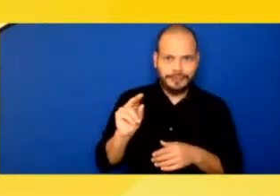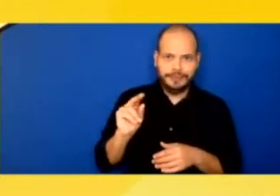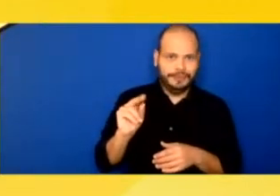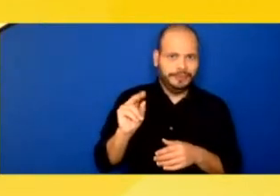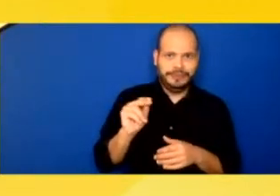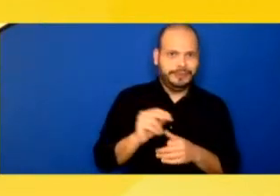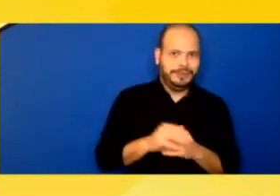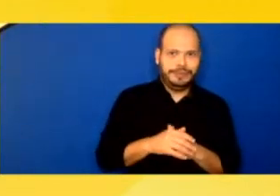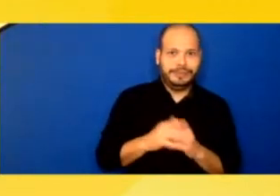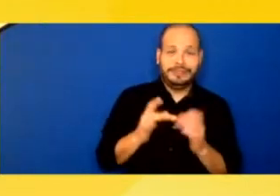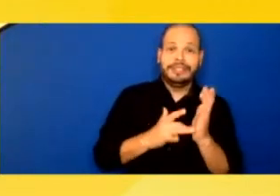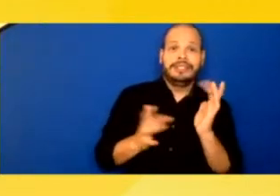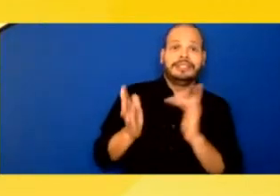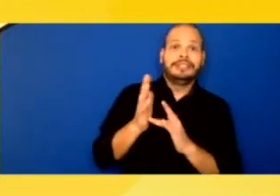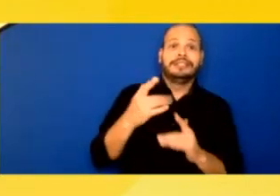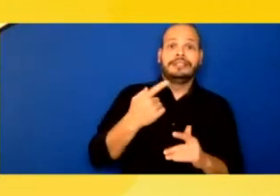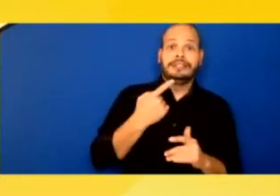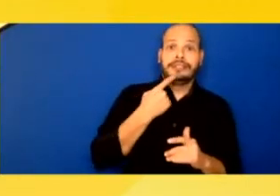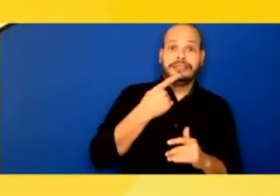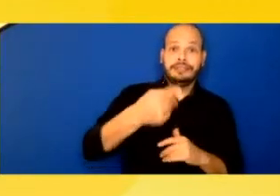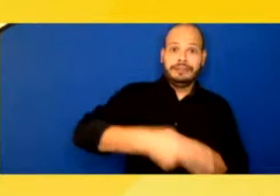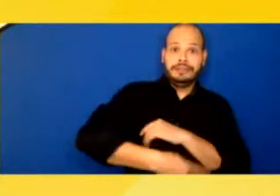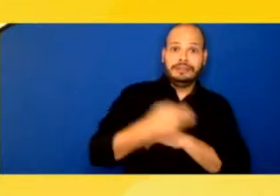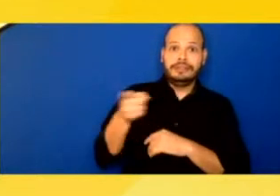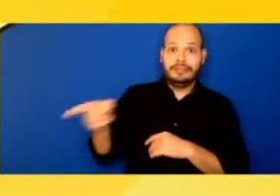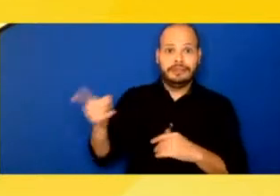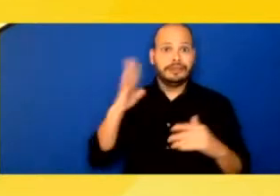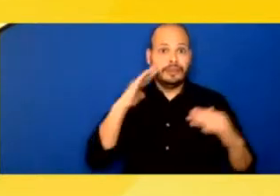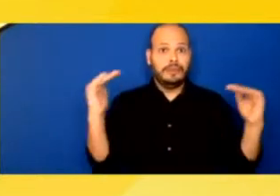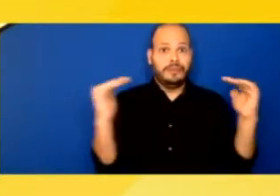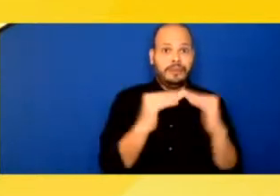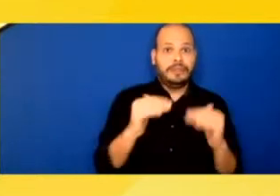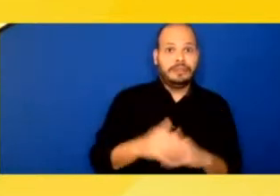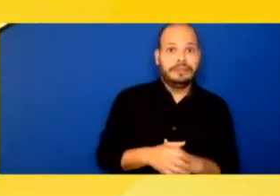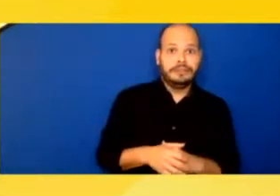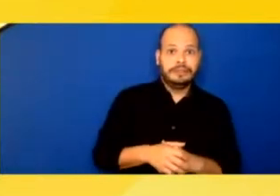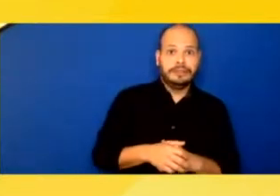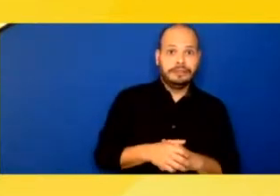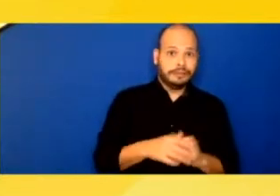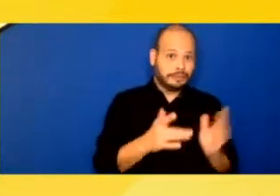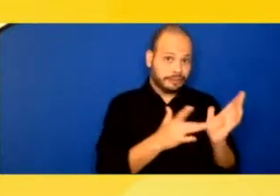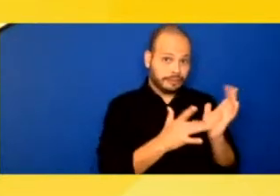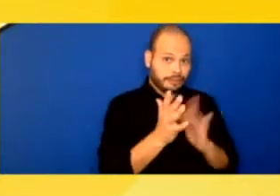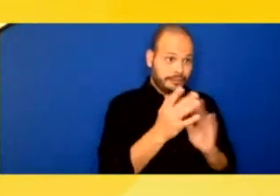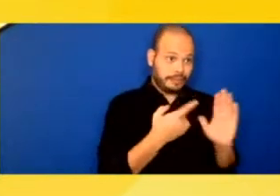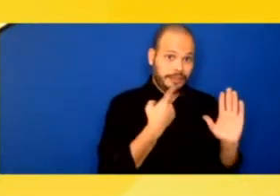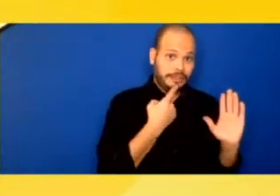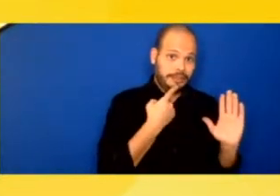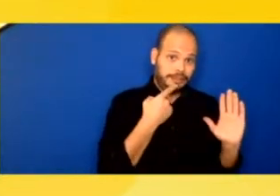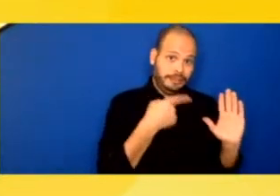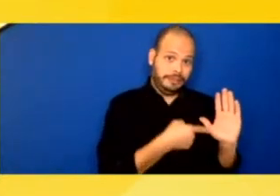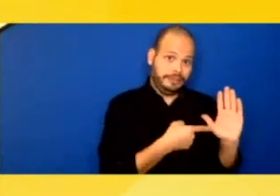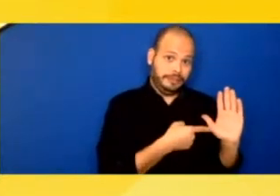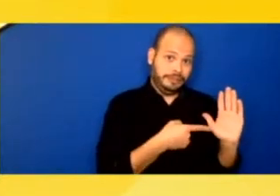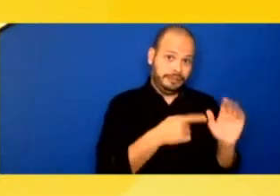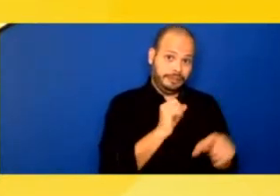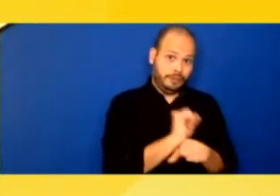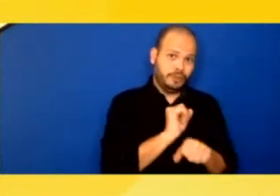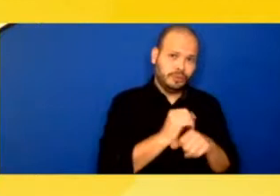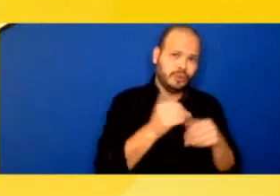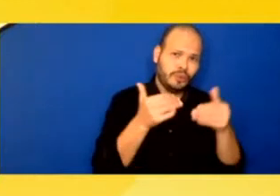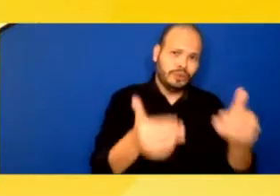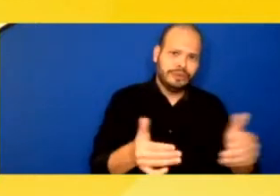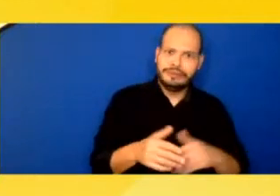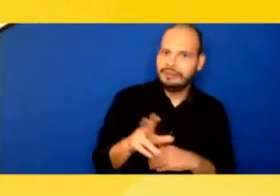pay bills. He does not say, get a job to the homeless of our society, nor you shall not bear children to the refugee mothers of his